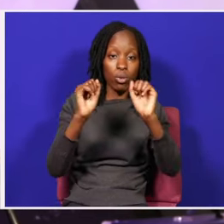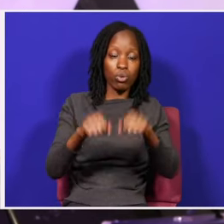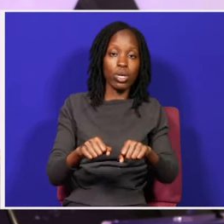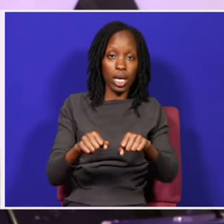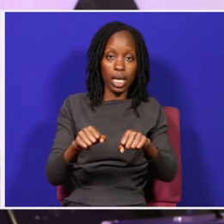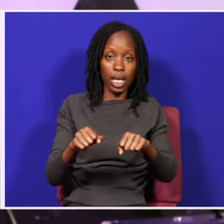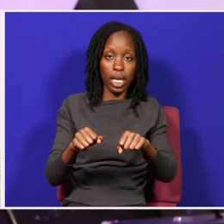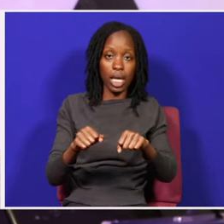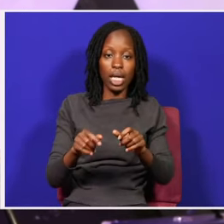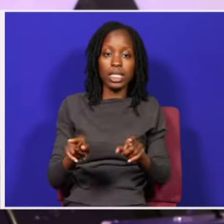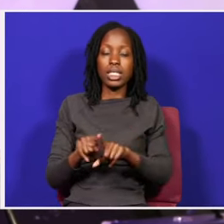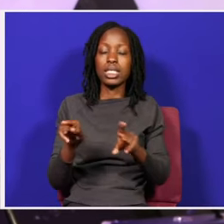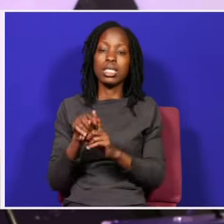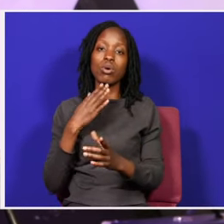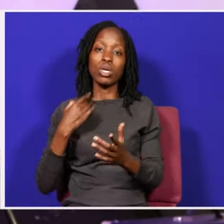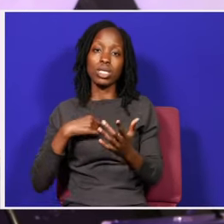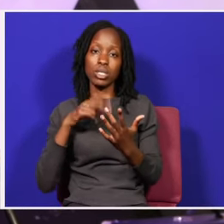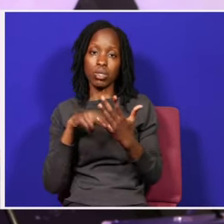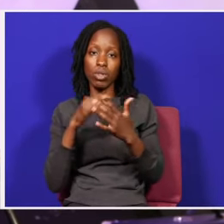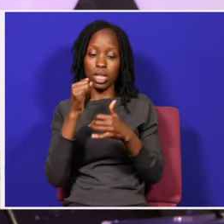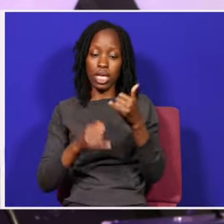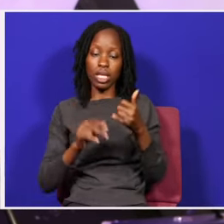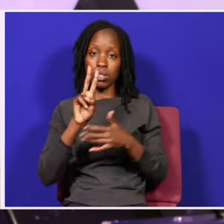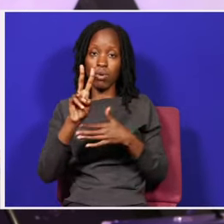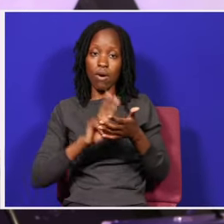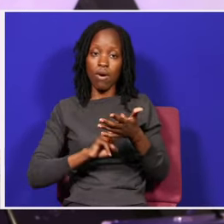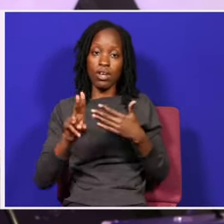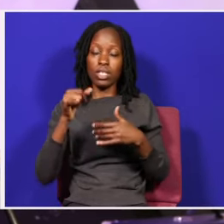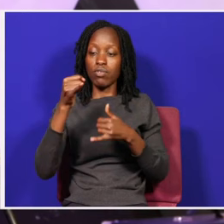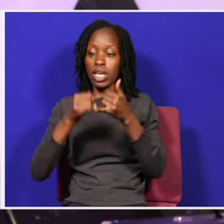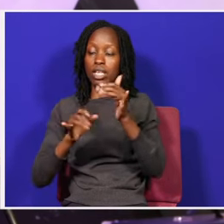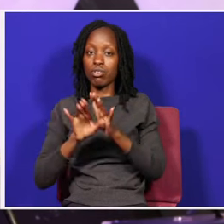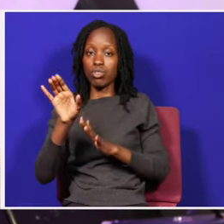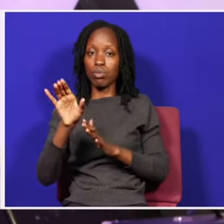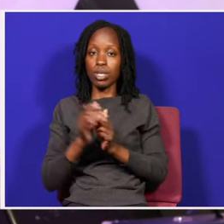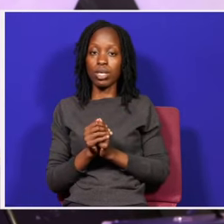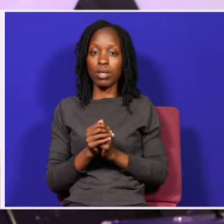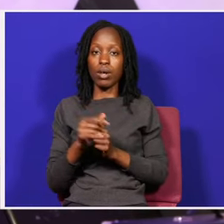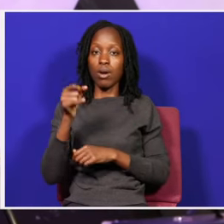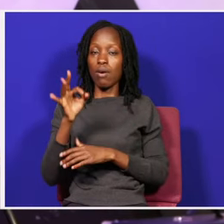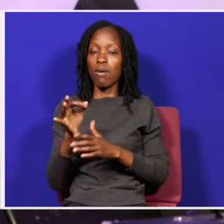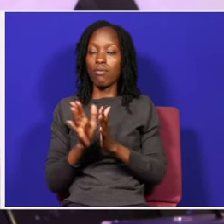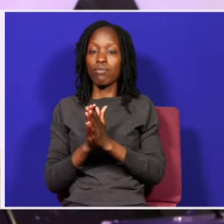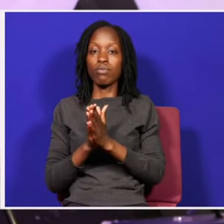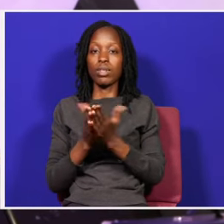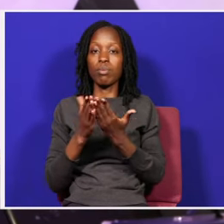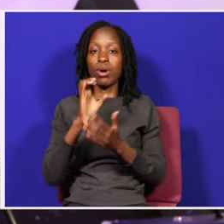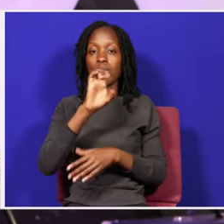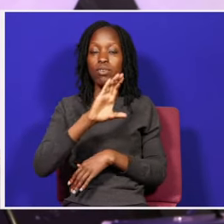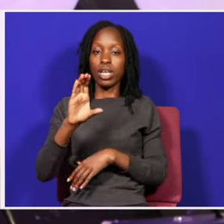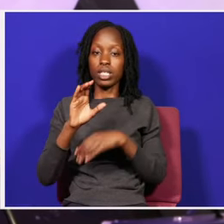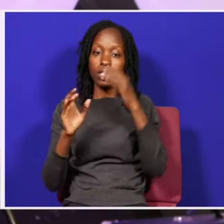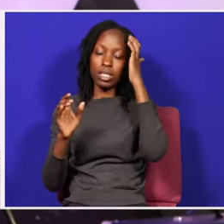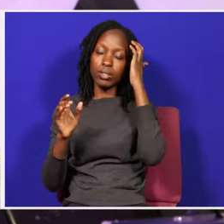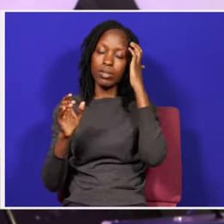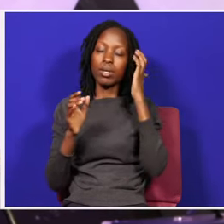Gateway. But I want us to read the last two verses of the last chapter of the book of